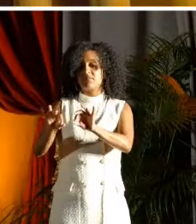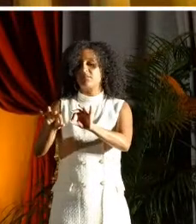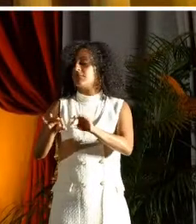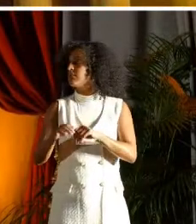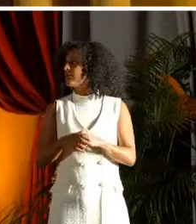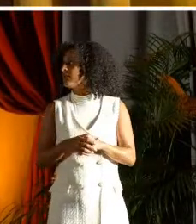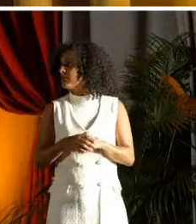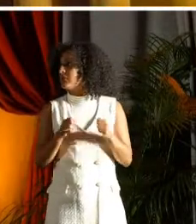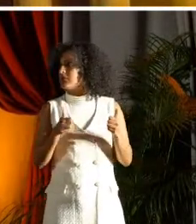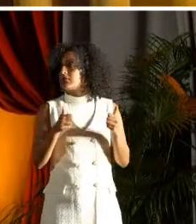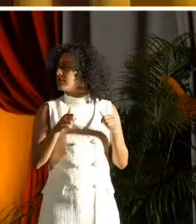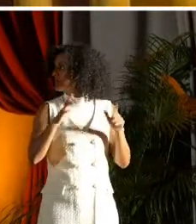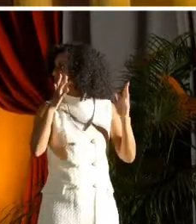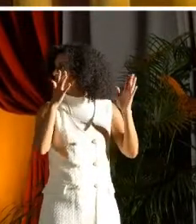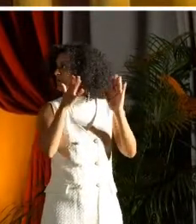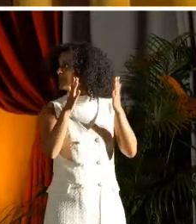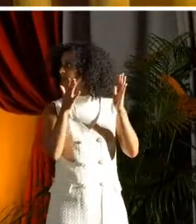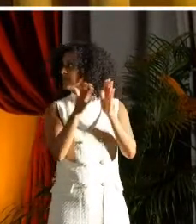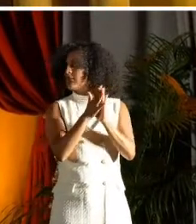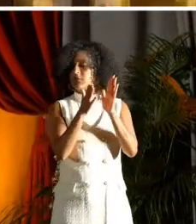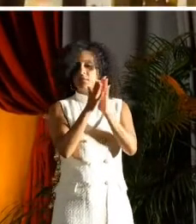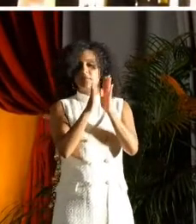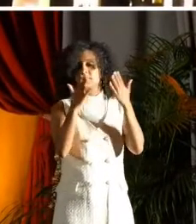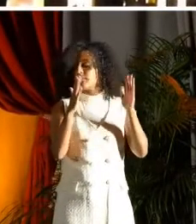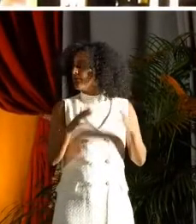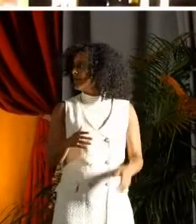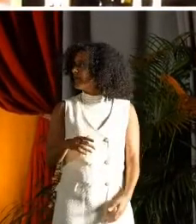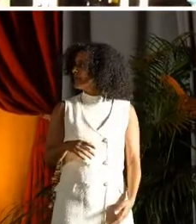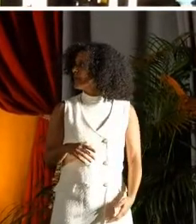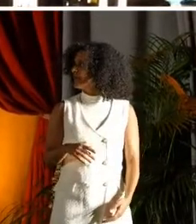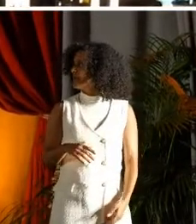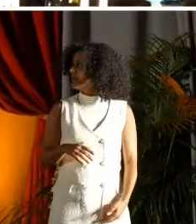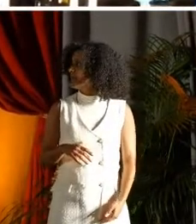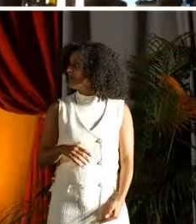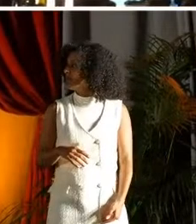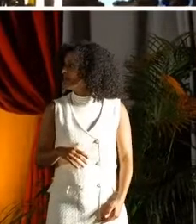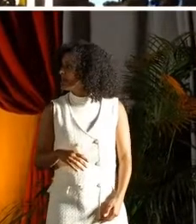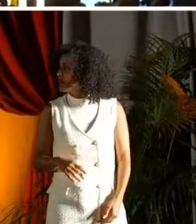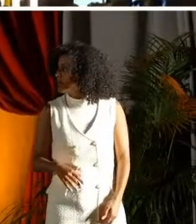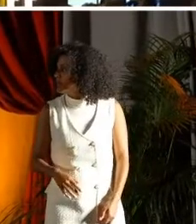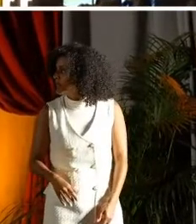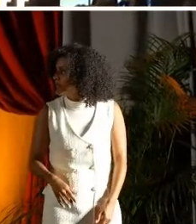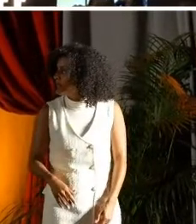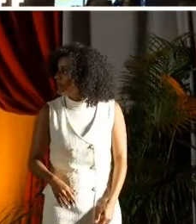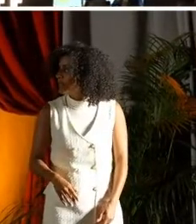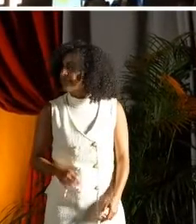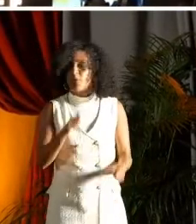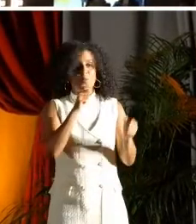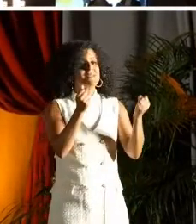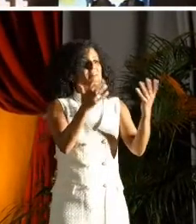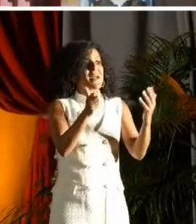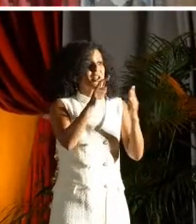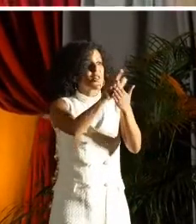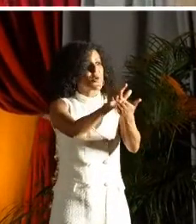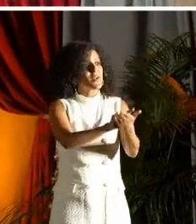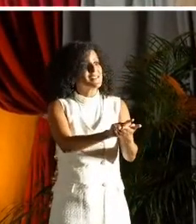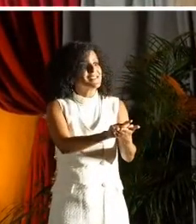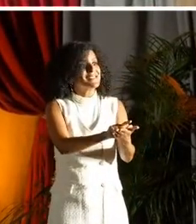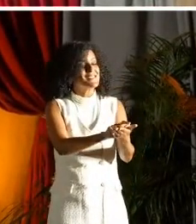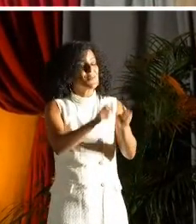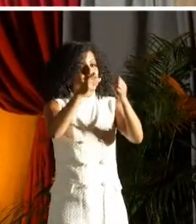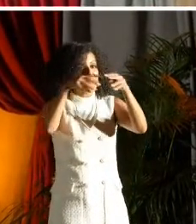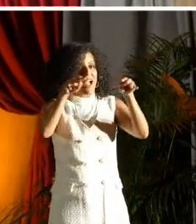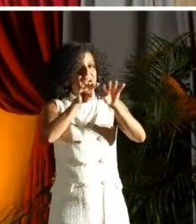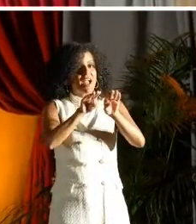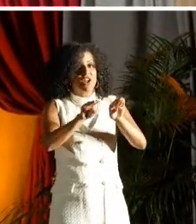there. That's awesome. Derrick wants to touch on hierarchy. There wasn't many lawyers, so there was very little hierarchy, right?